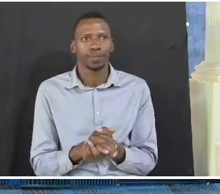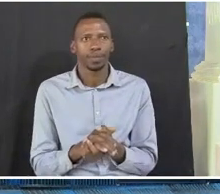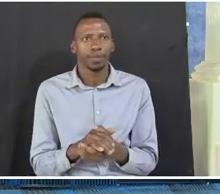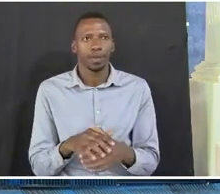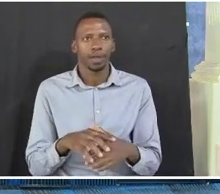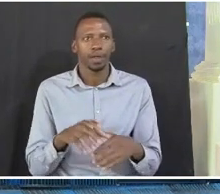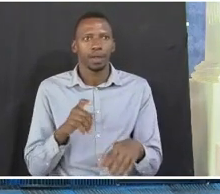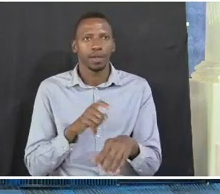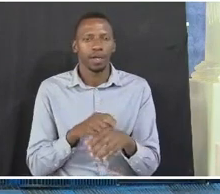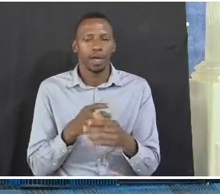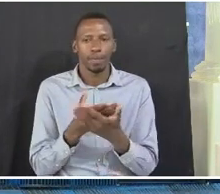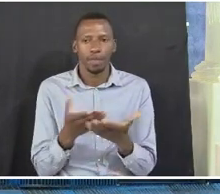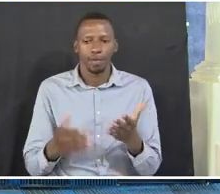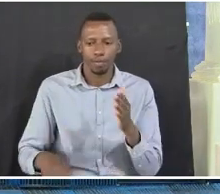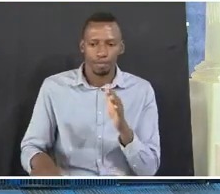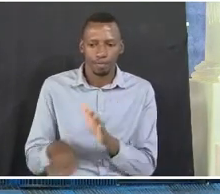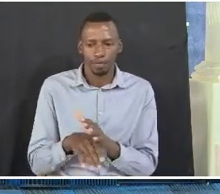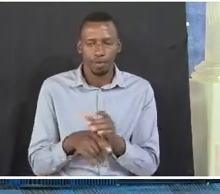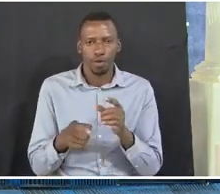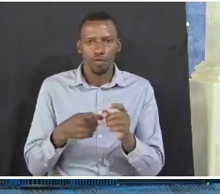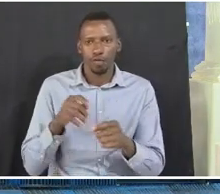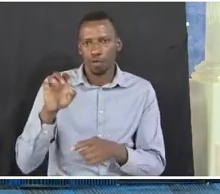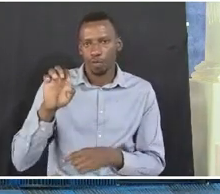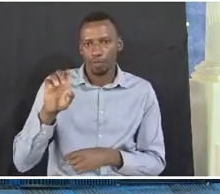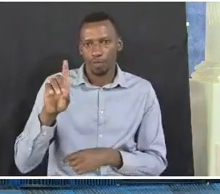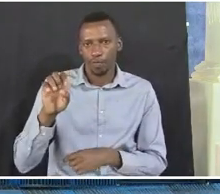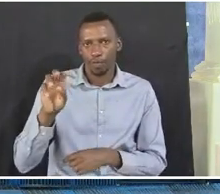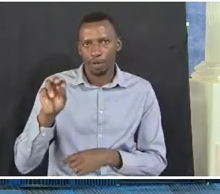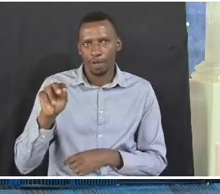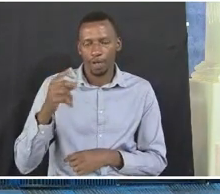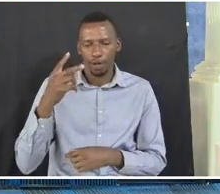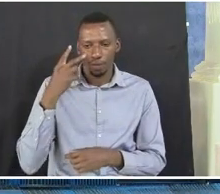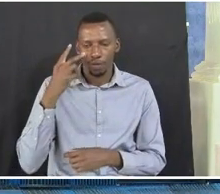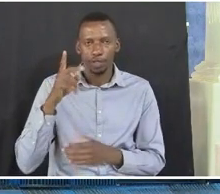when they were put out of Eden, we have seen what has started to happen.